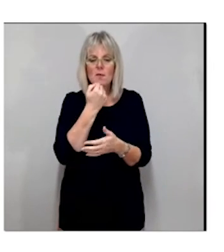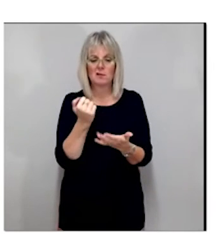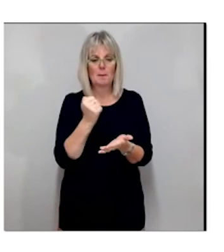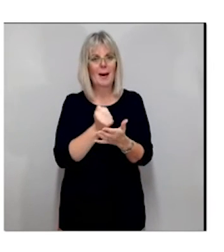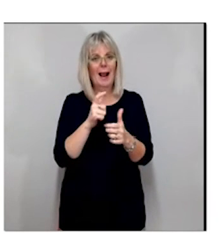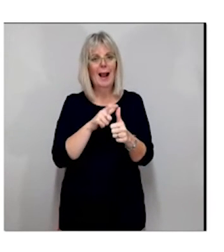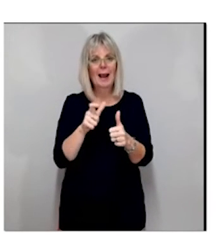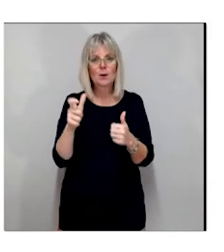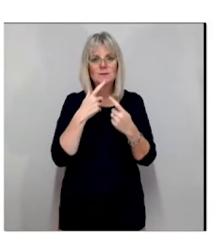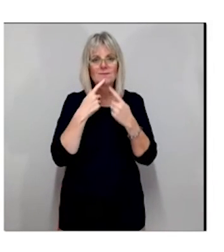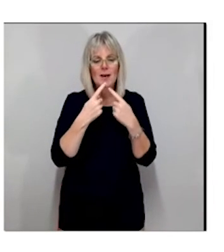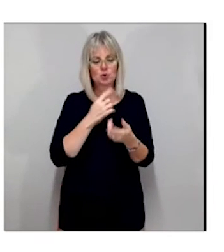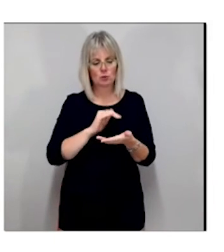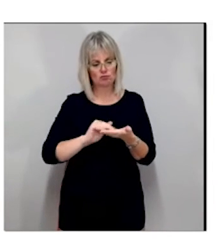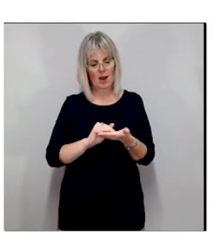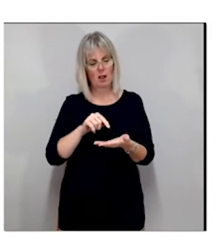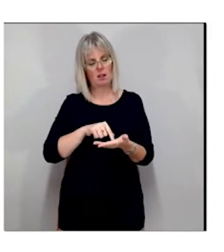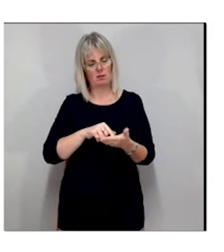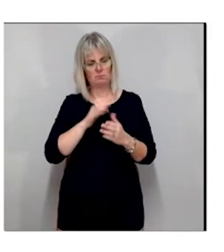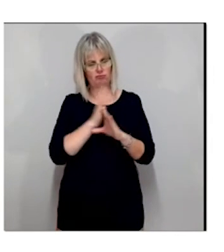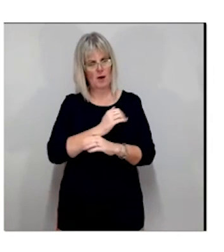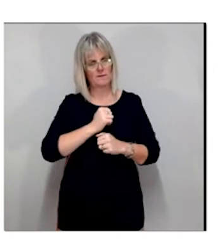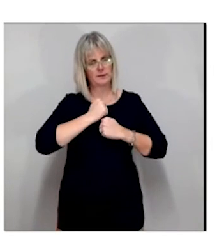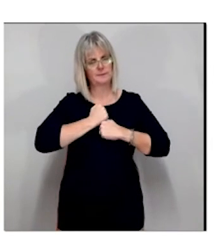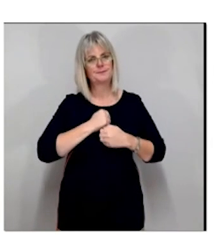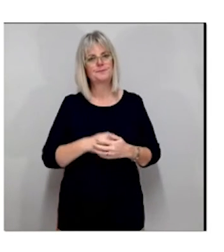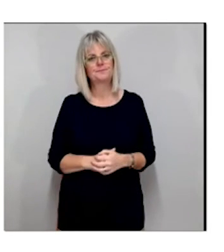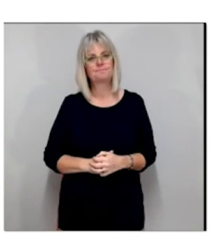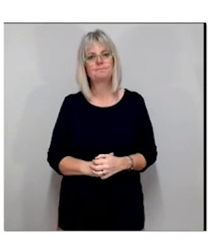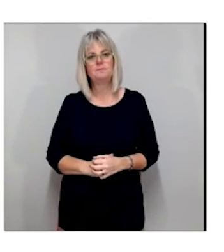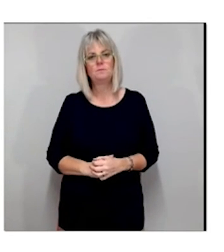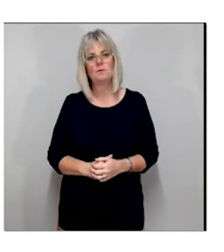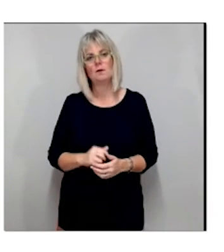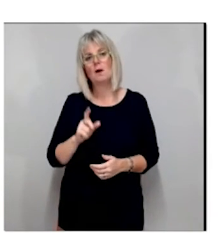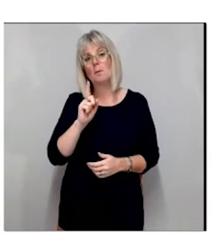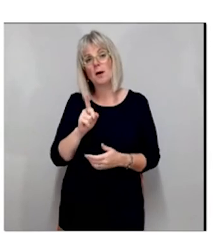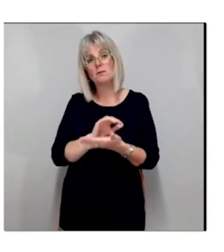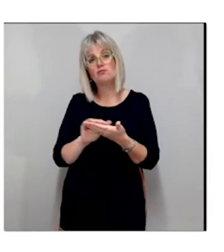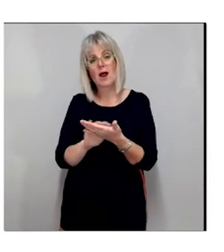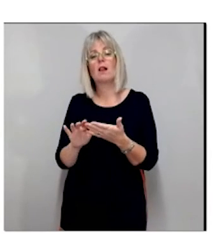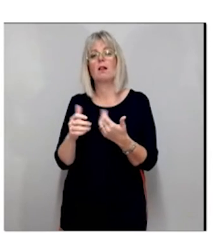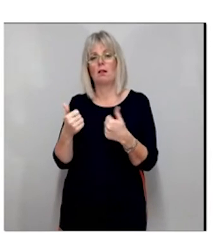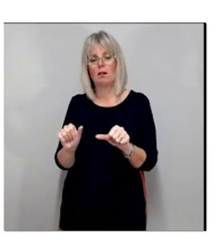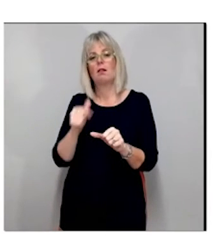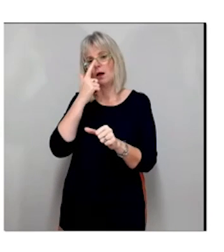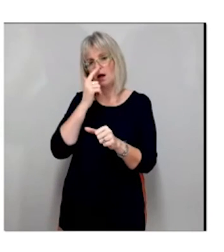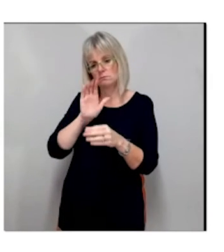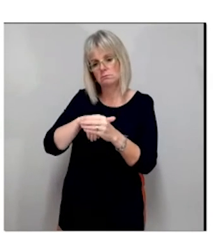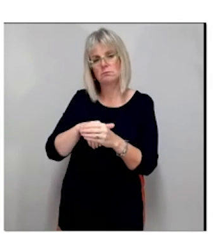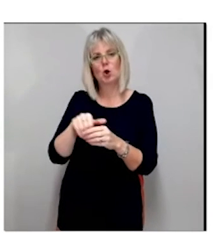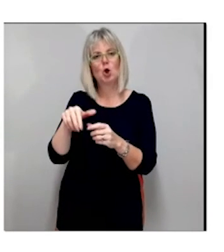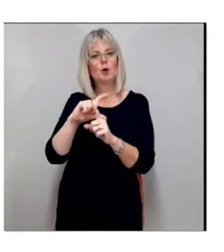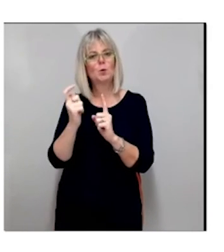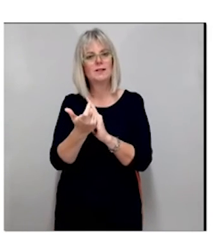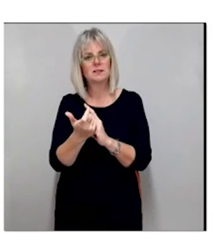though, braille allows visually impaired people to get involved in their local community. Examples of this include